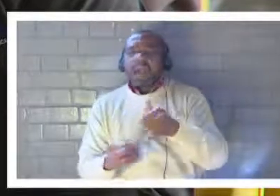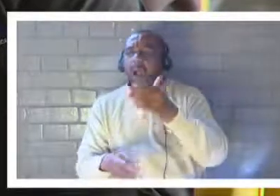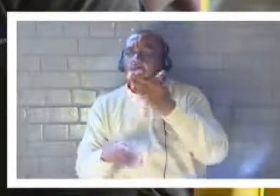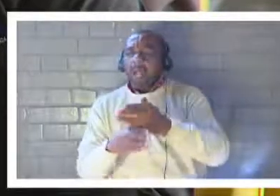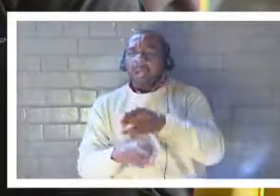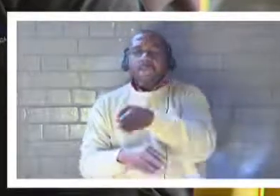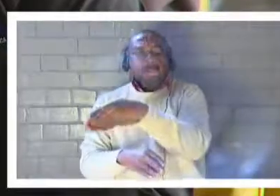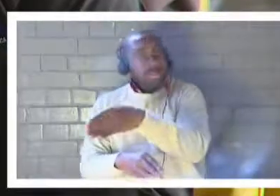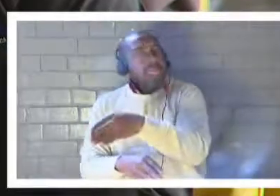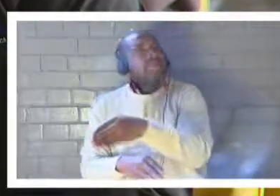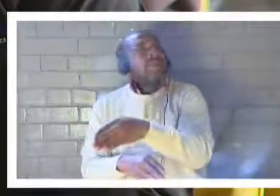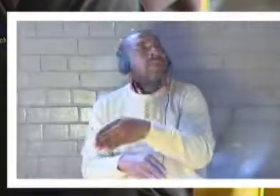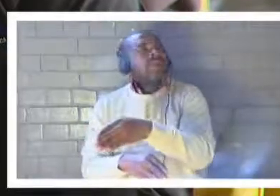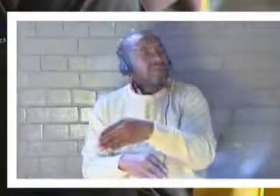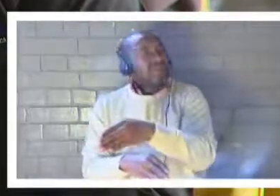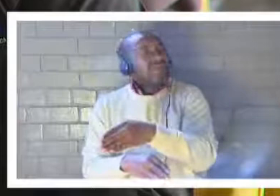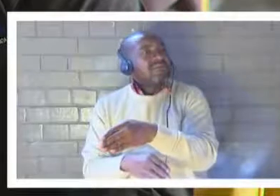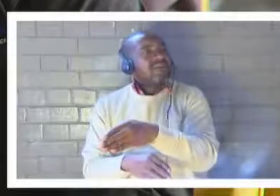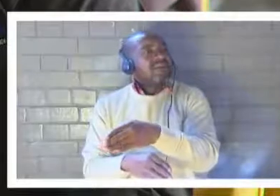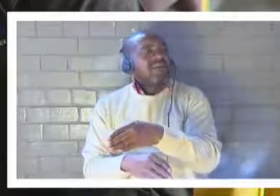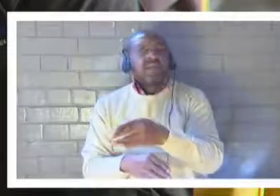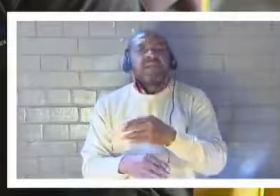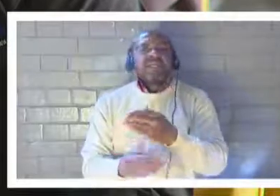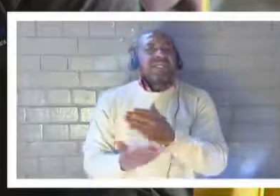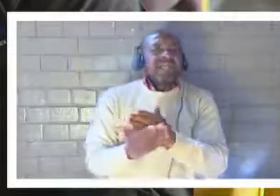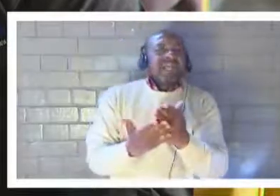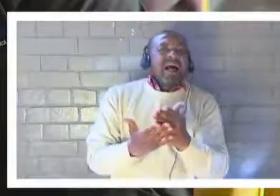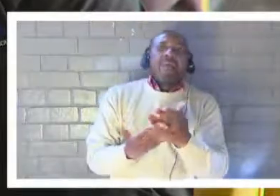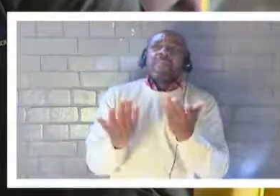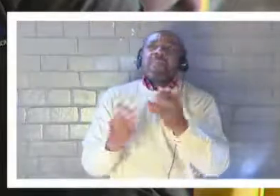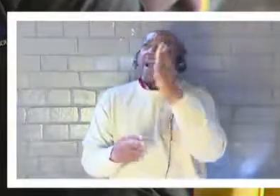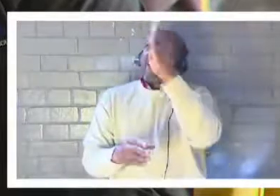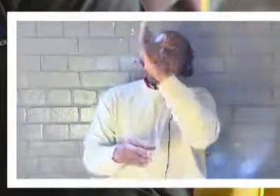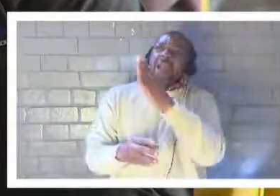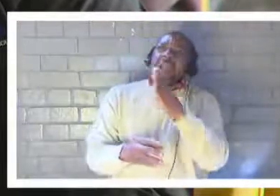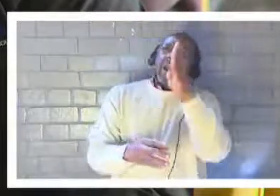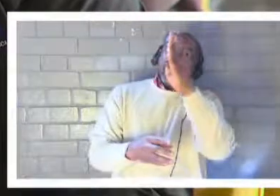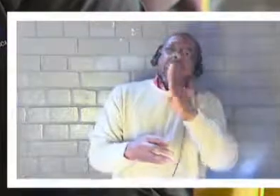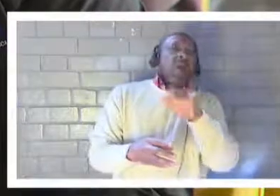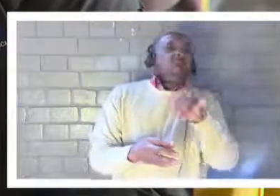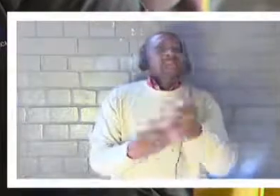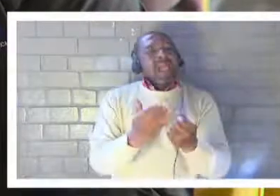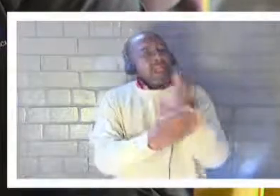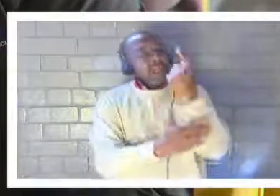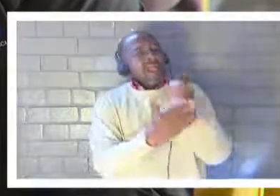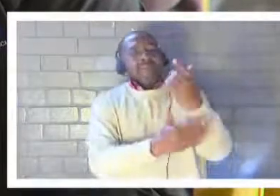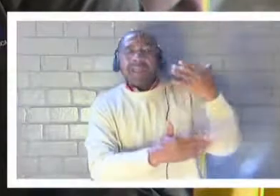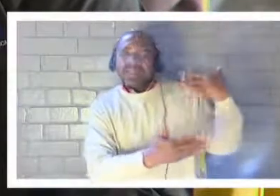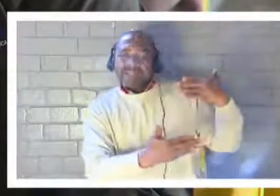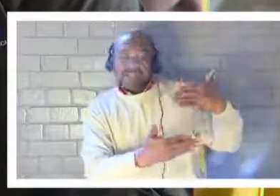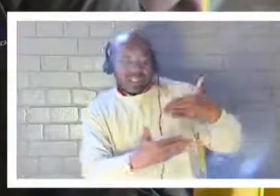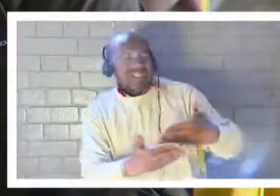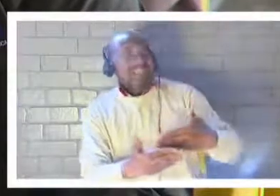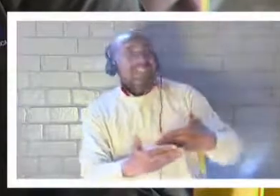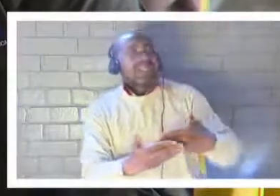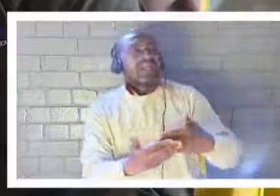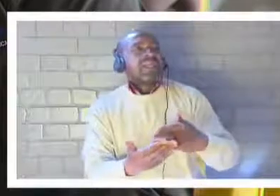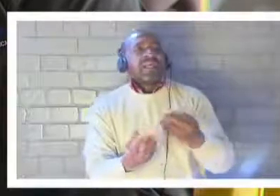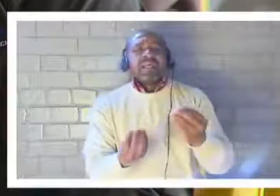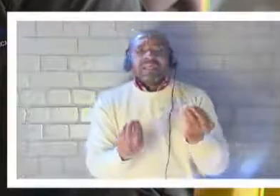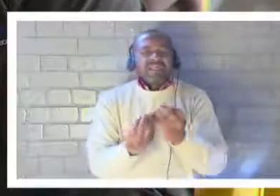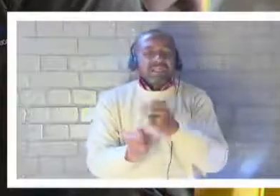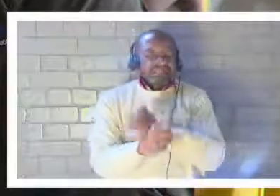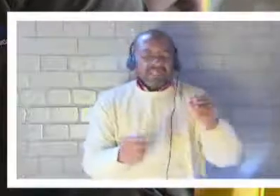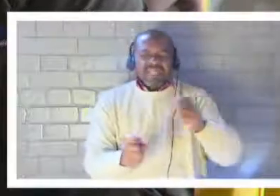cracks, things that we have observed previously. The status quo remains. Some of them are even